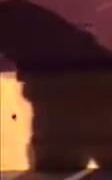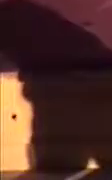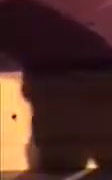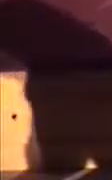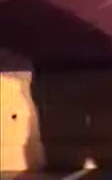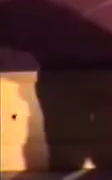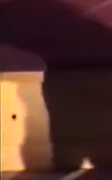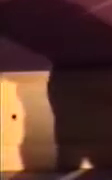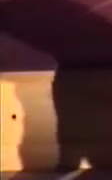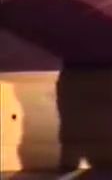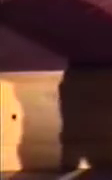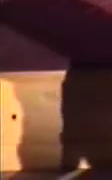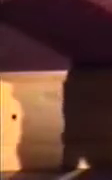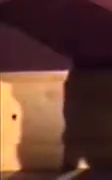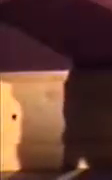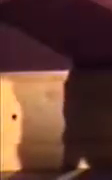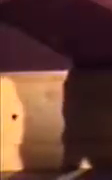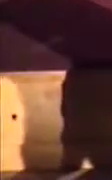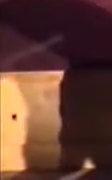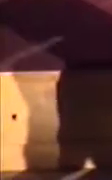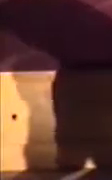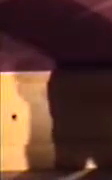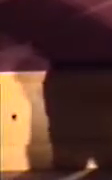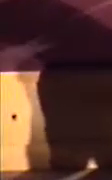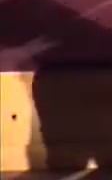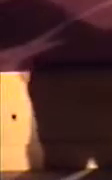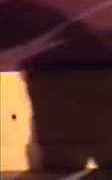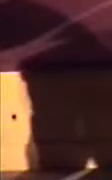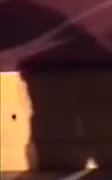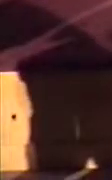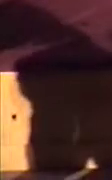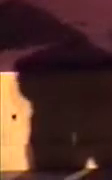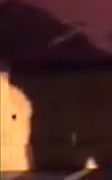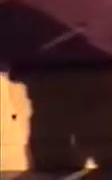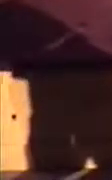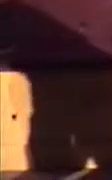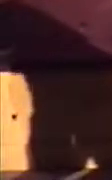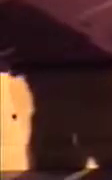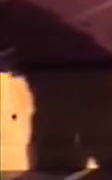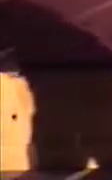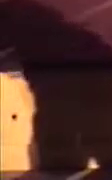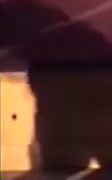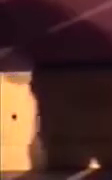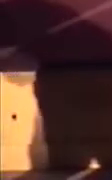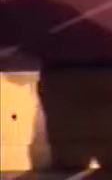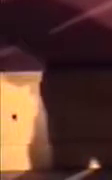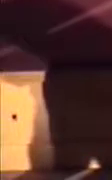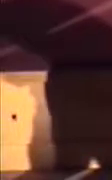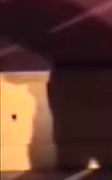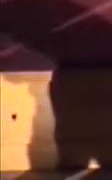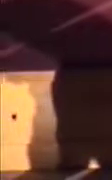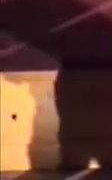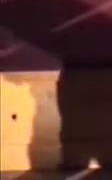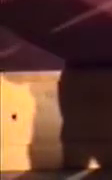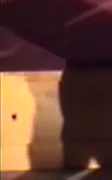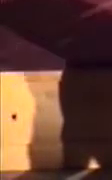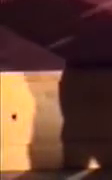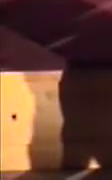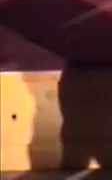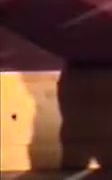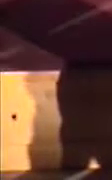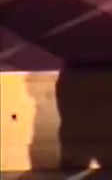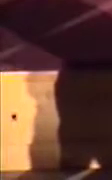of life, of liberty, of truth, and that he truly was set free because he was fiercely following and in faith with